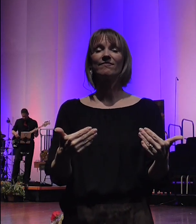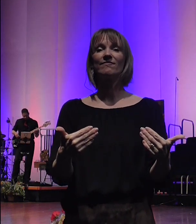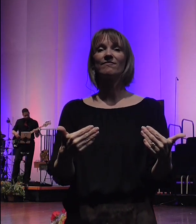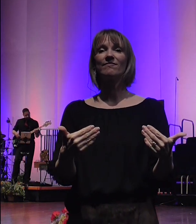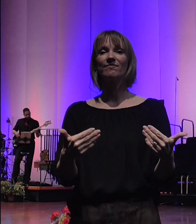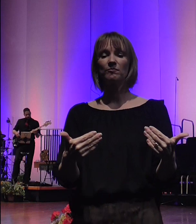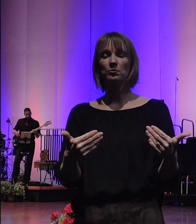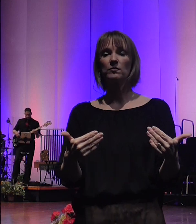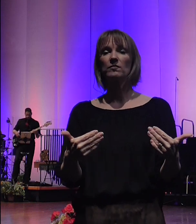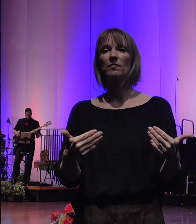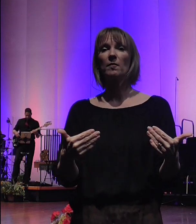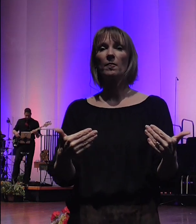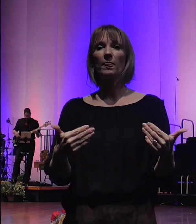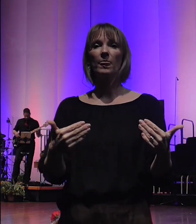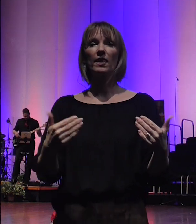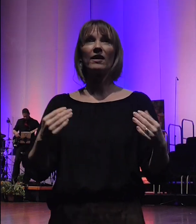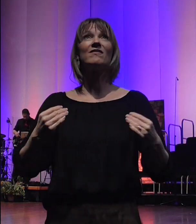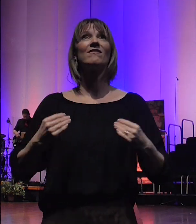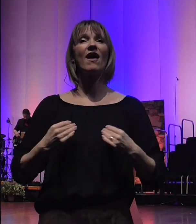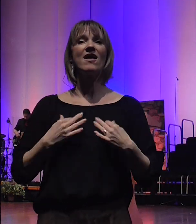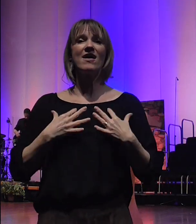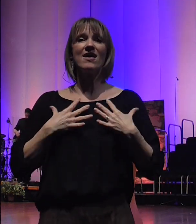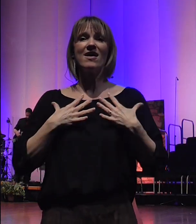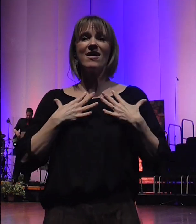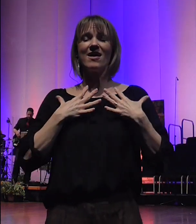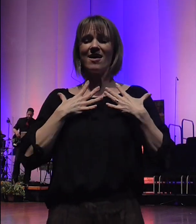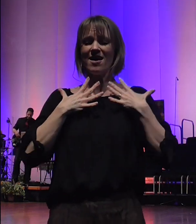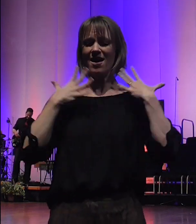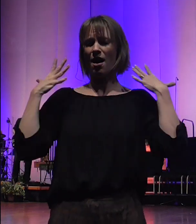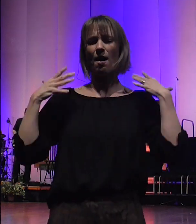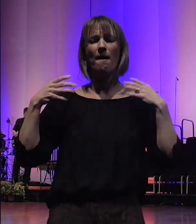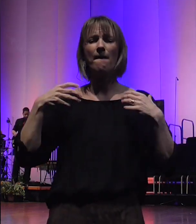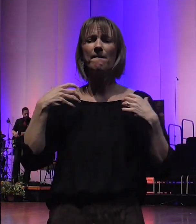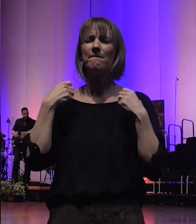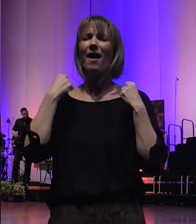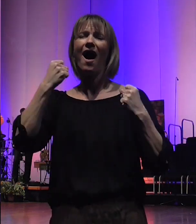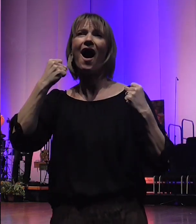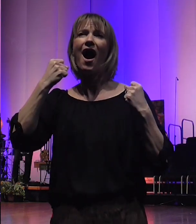filled with the power as my knees hit the floor,